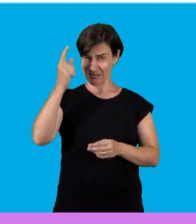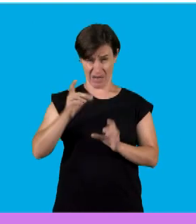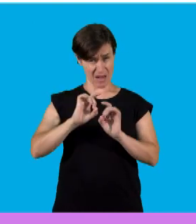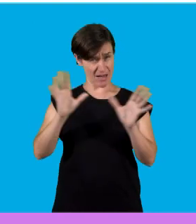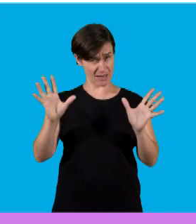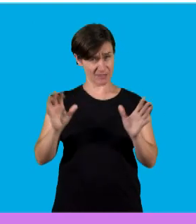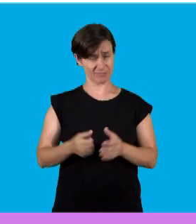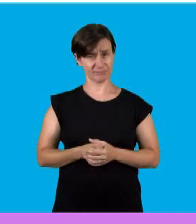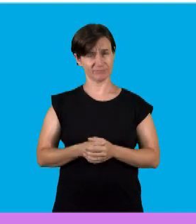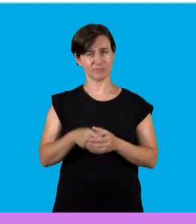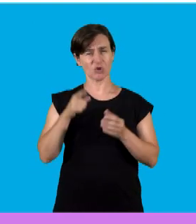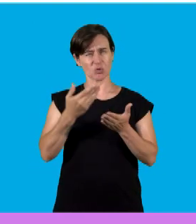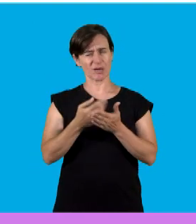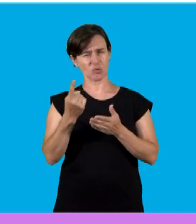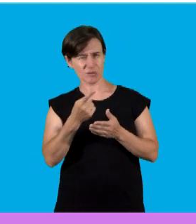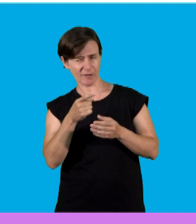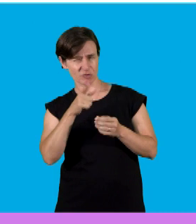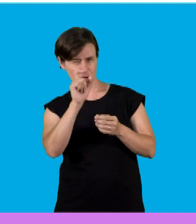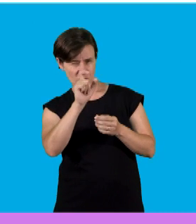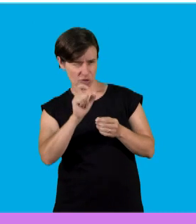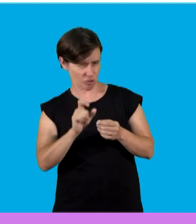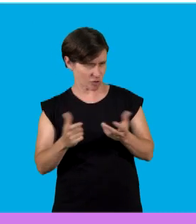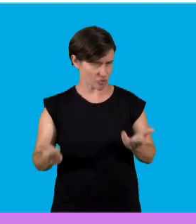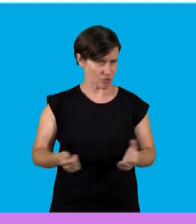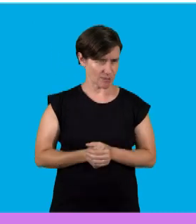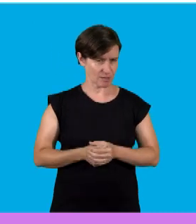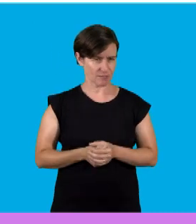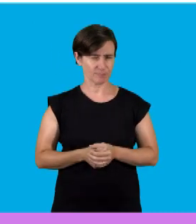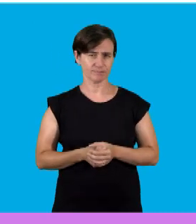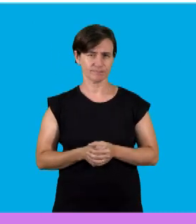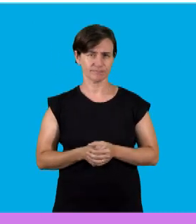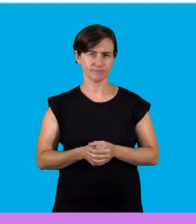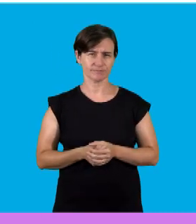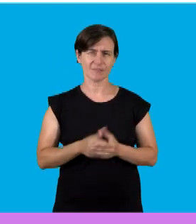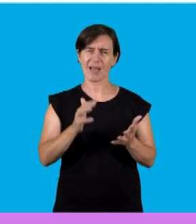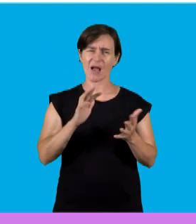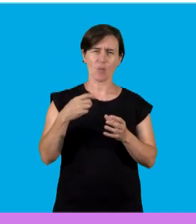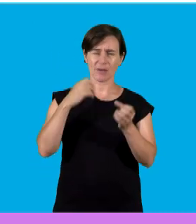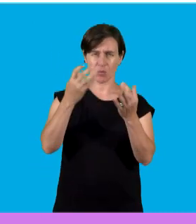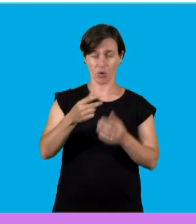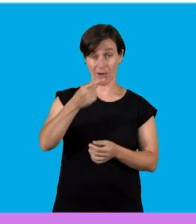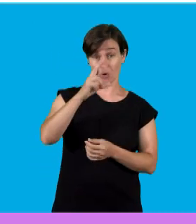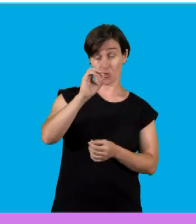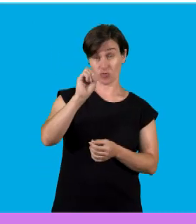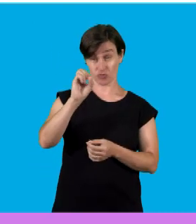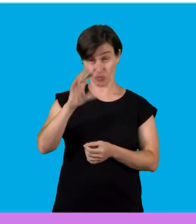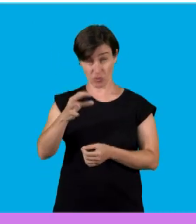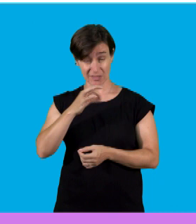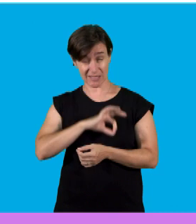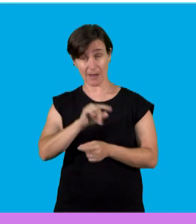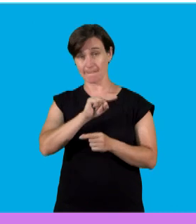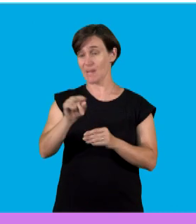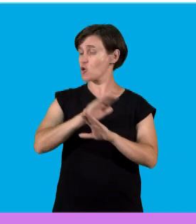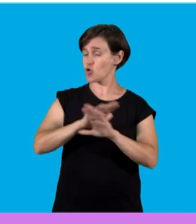Quickly run through it. I got my annual taxable income, right? How do I get it, your gross annual income minus